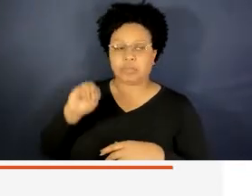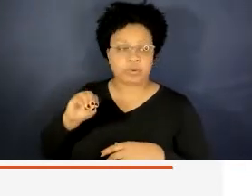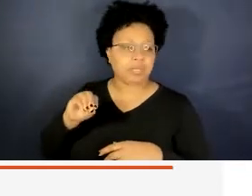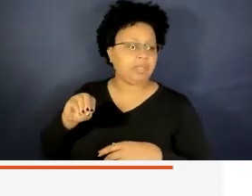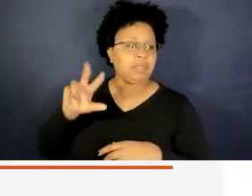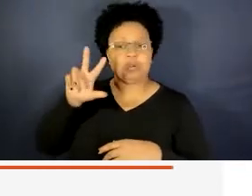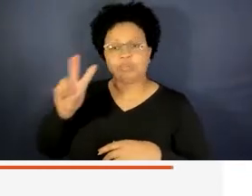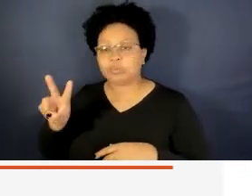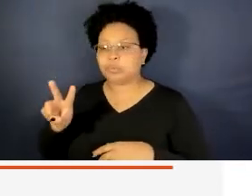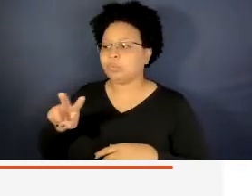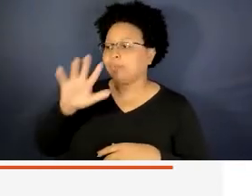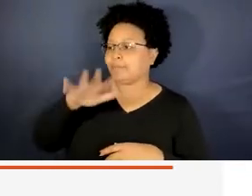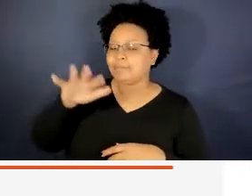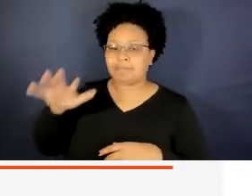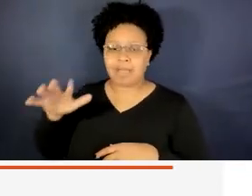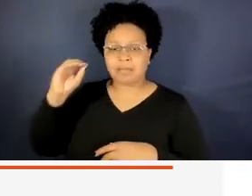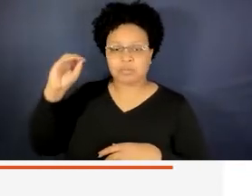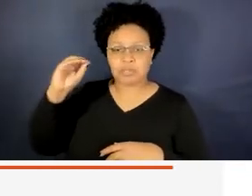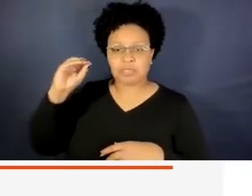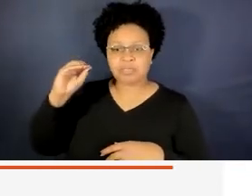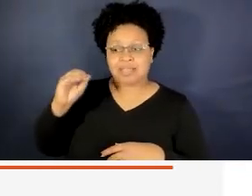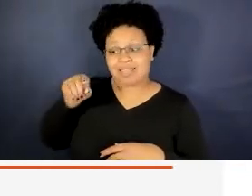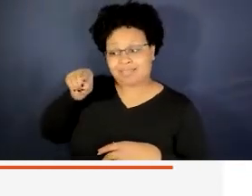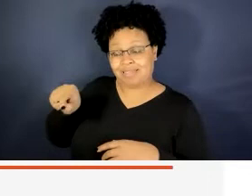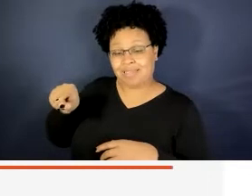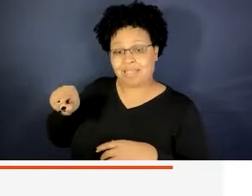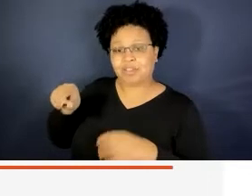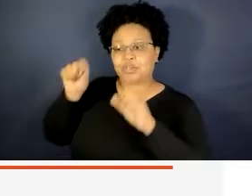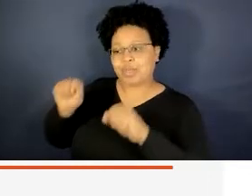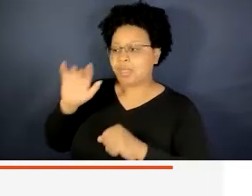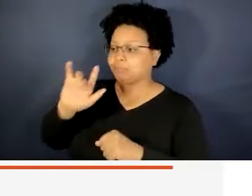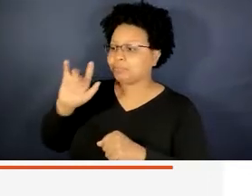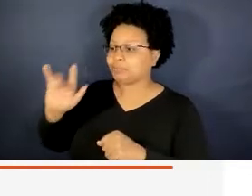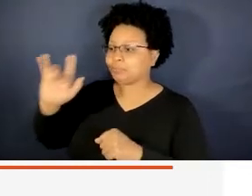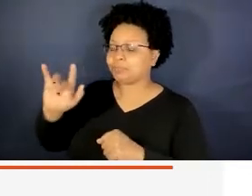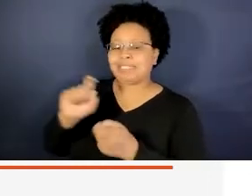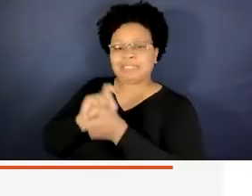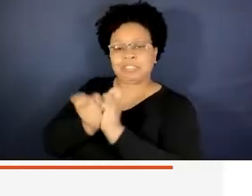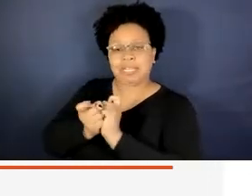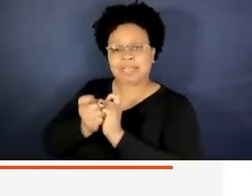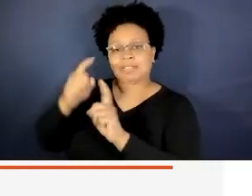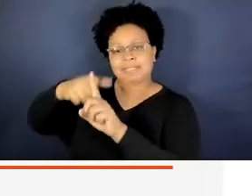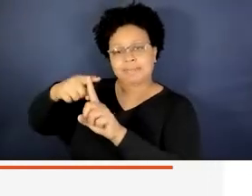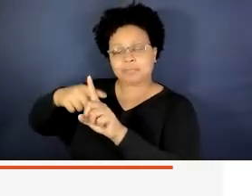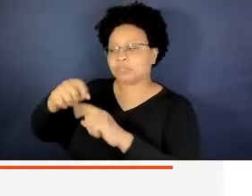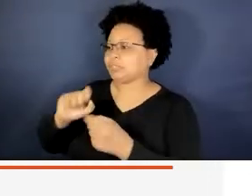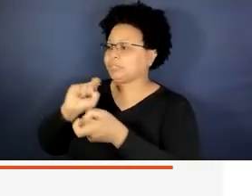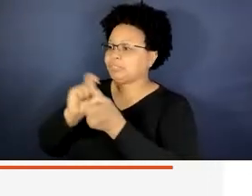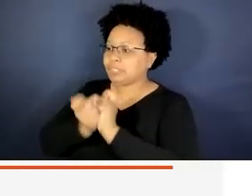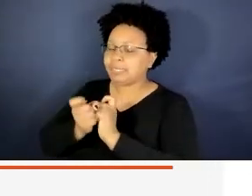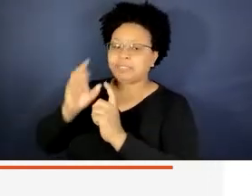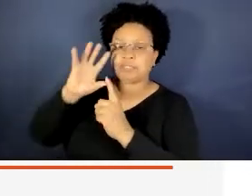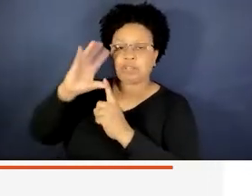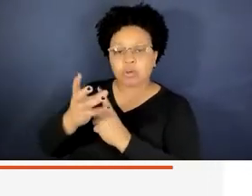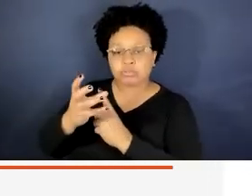at 75 degrees, the thermostat has the power to shift the culture, shift the climate, shift the environment